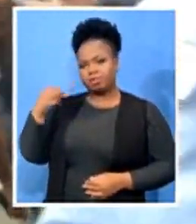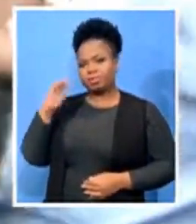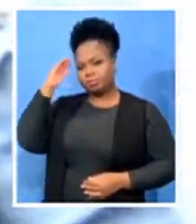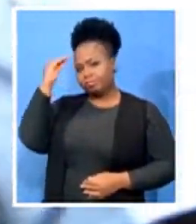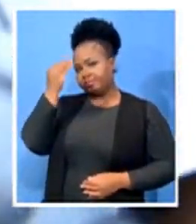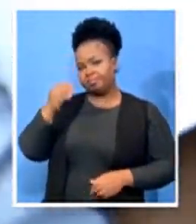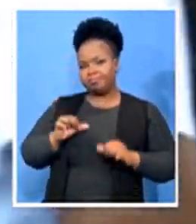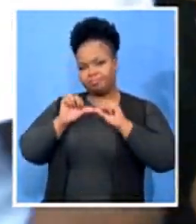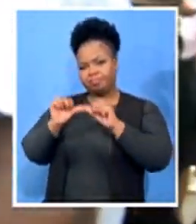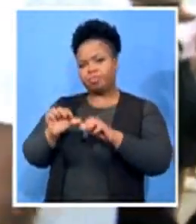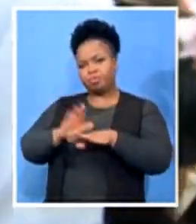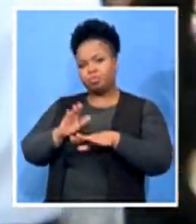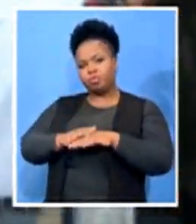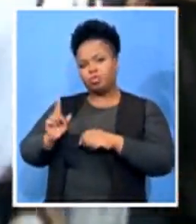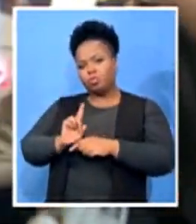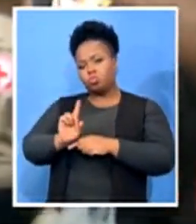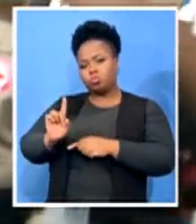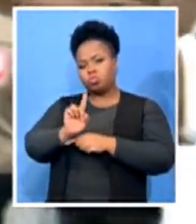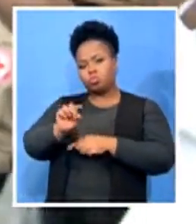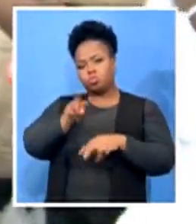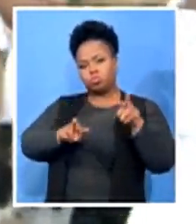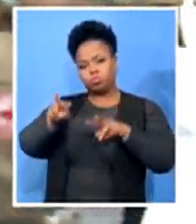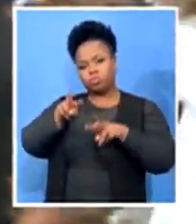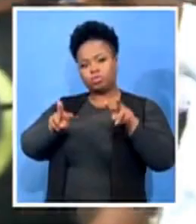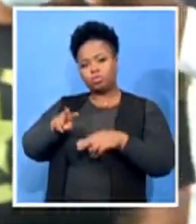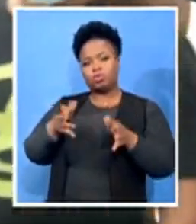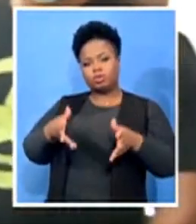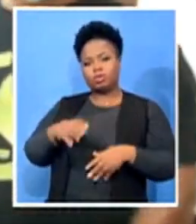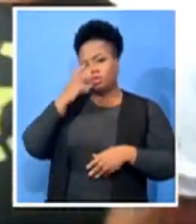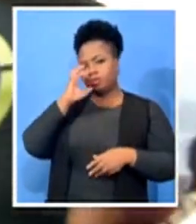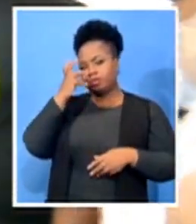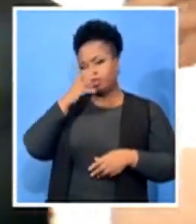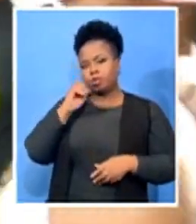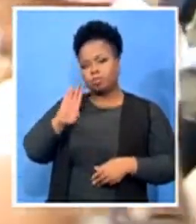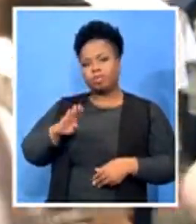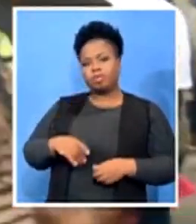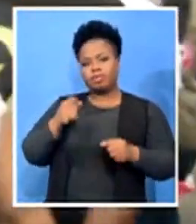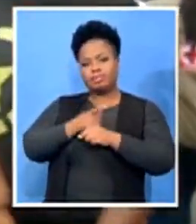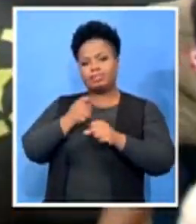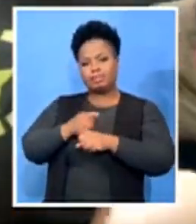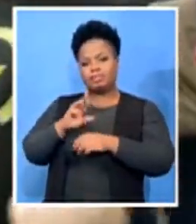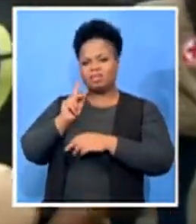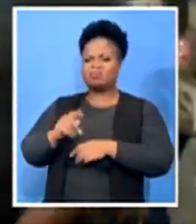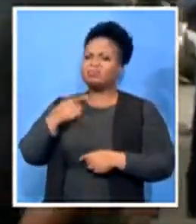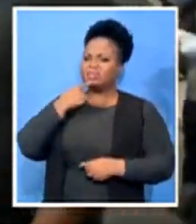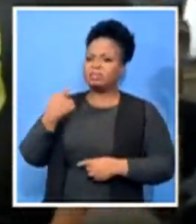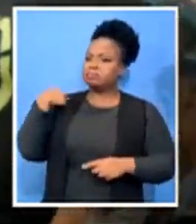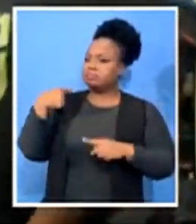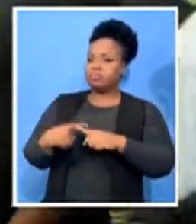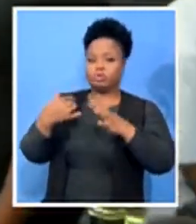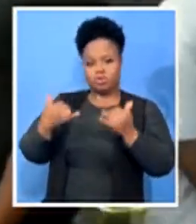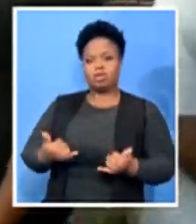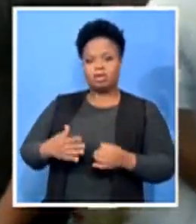walkabout at the Bloemfontein taxi rank, of course, saying that up to so far he has seen that people